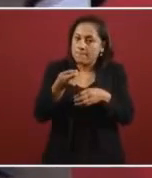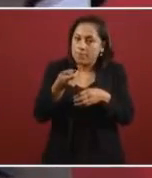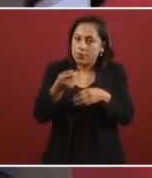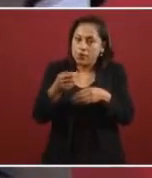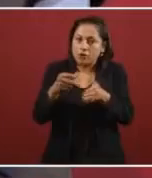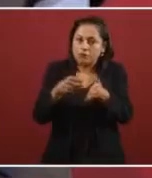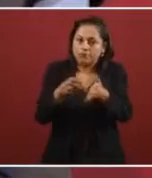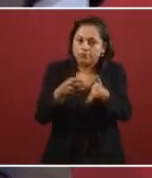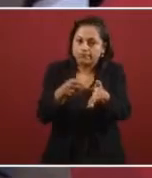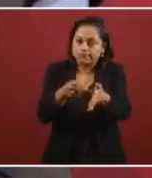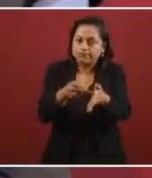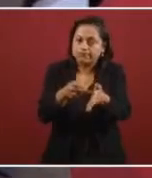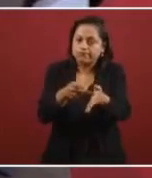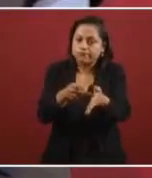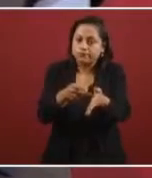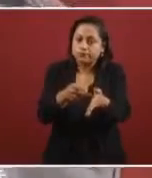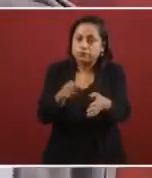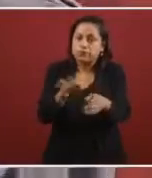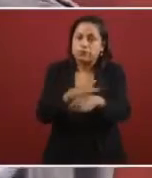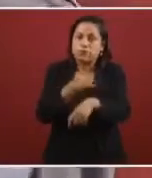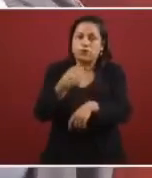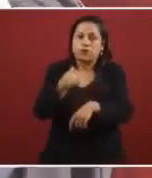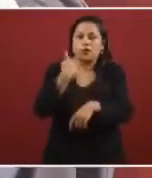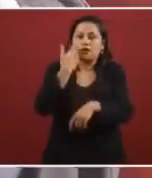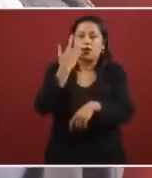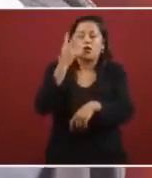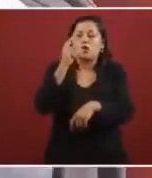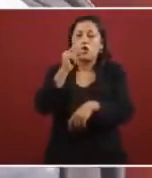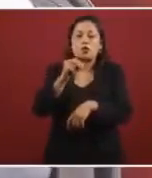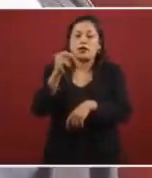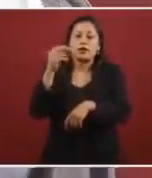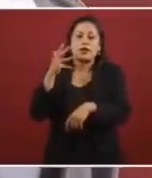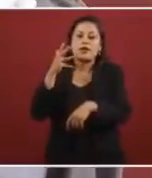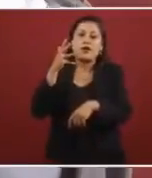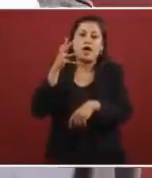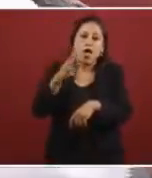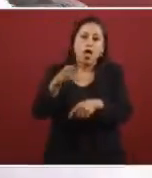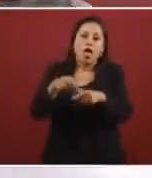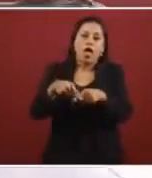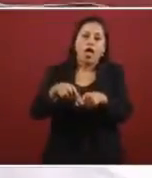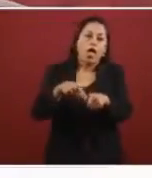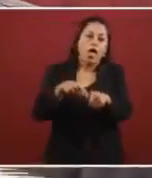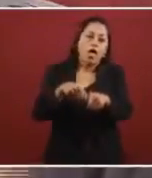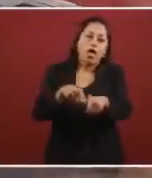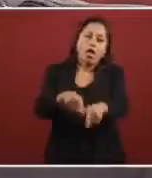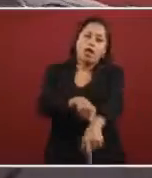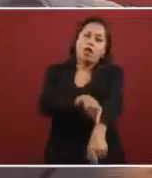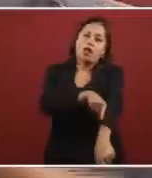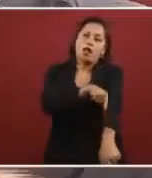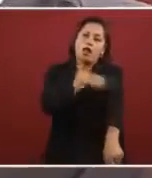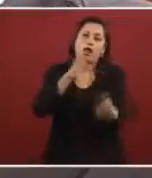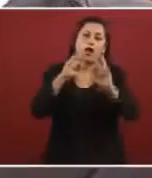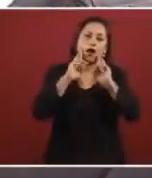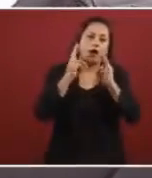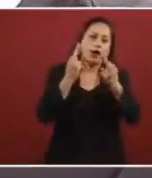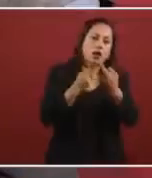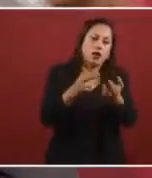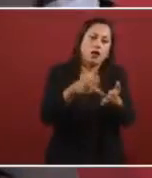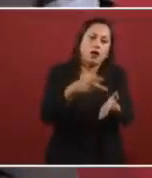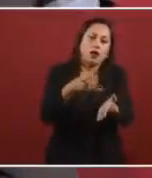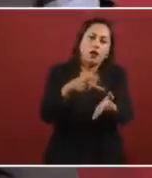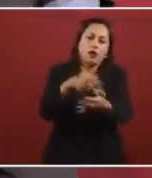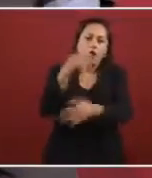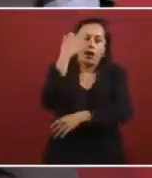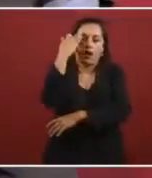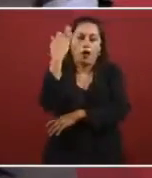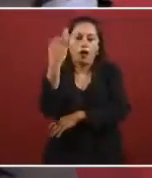encontrarnos so y we can find es each posible, other, pero en las and comunidades, en los pueblos like in the allá, communities maybe out ya, there, resuelto